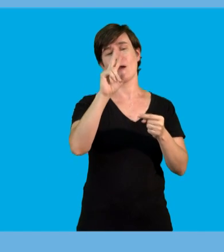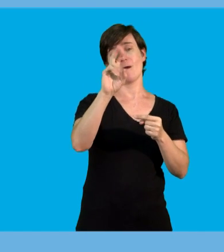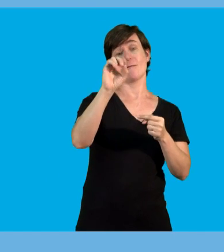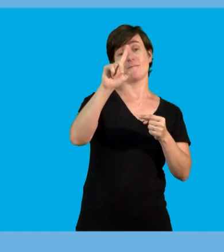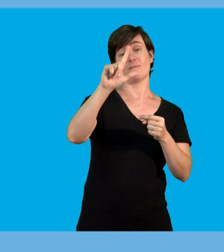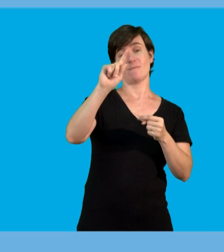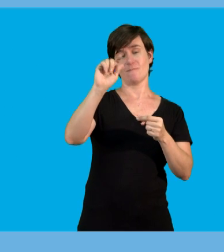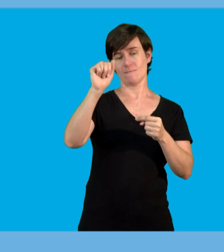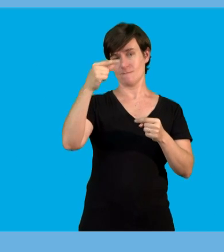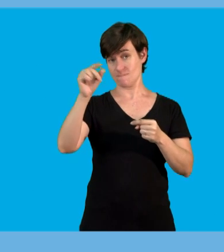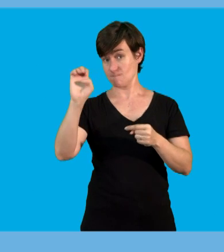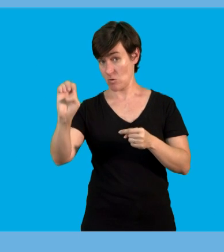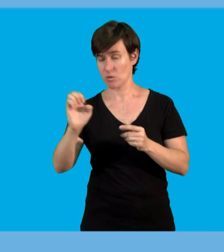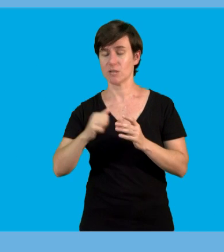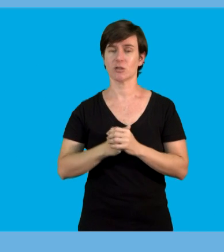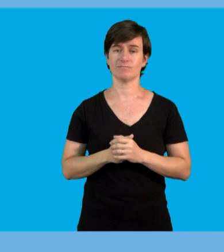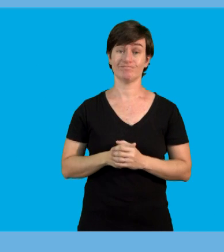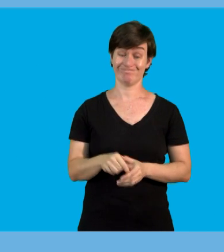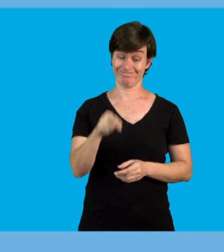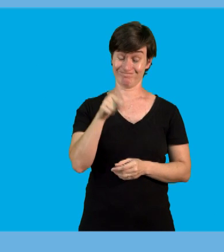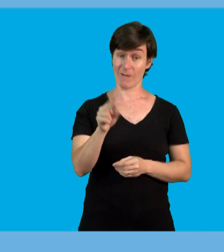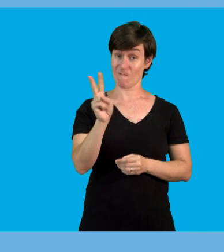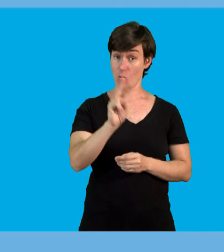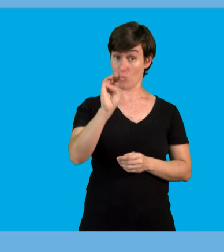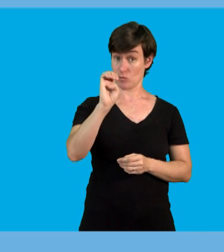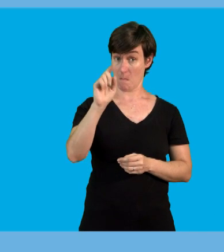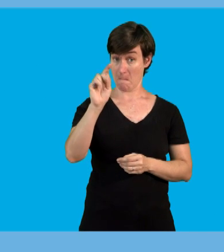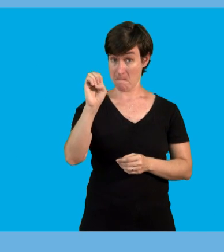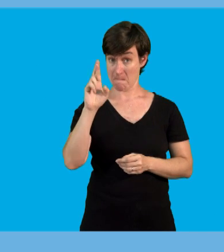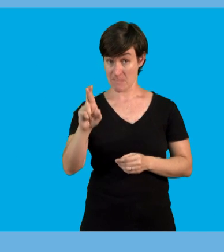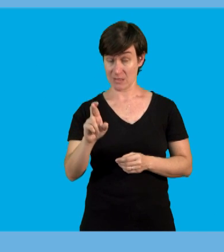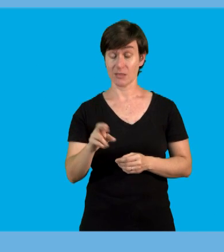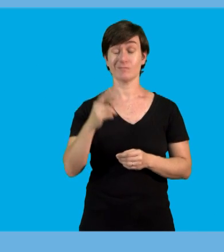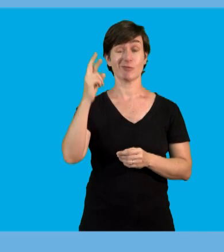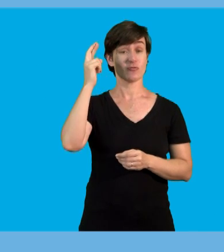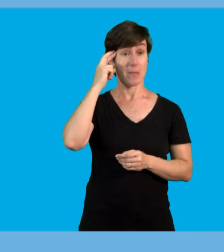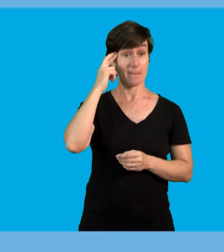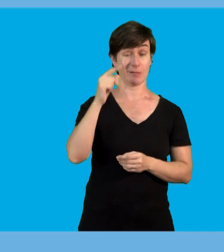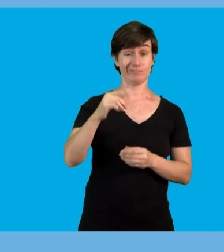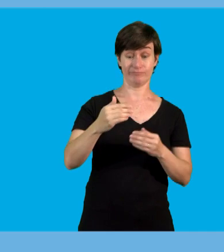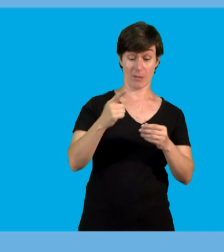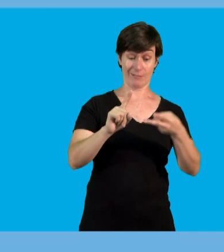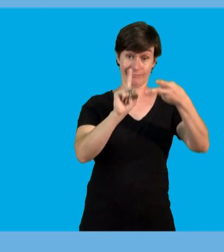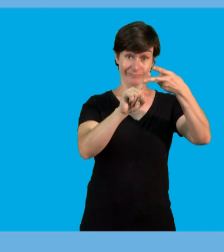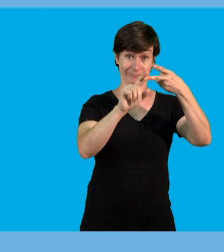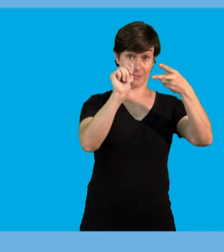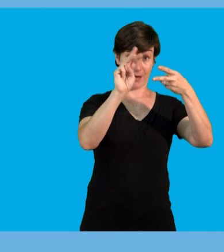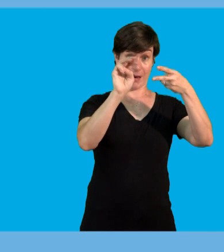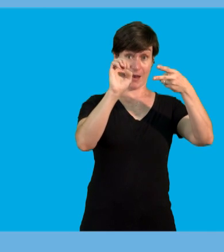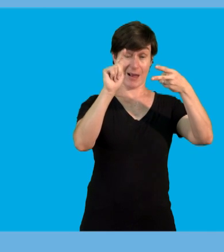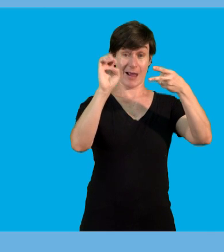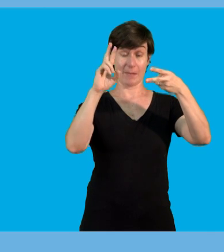in a circuit. Now, this particular device, remember, this one, the ammeter is connected in series.